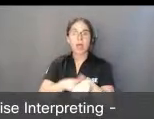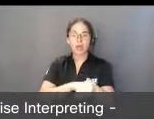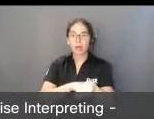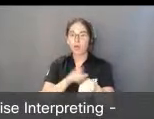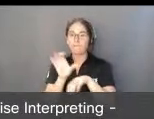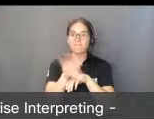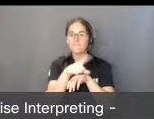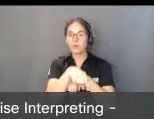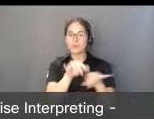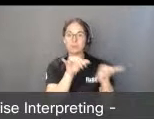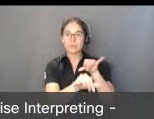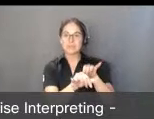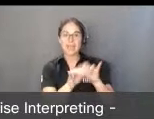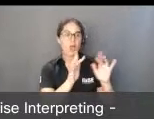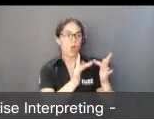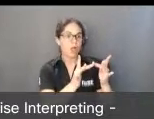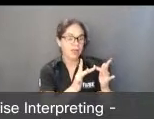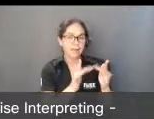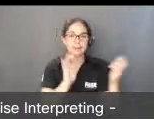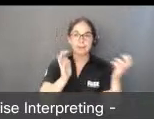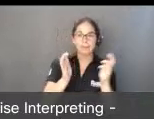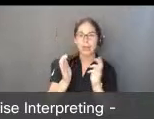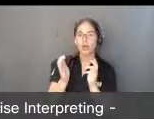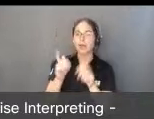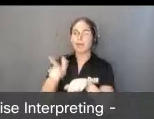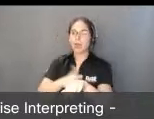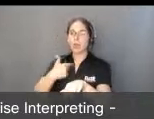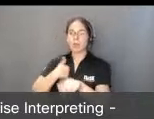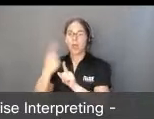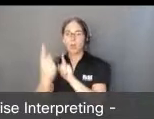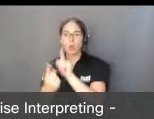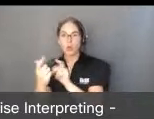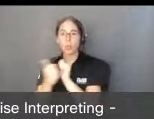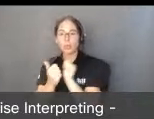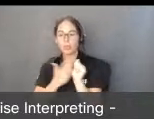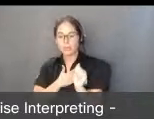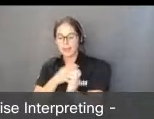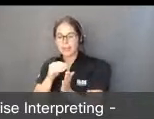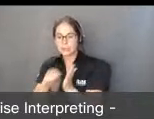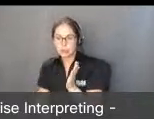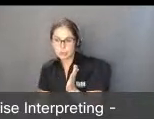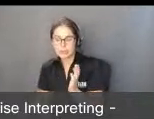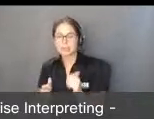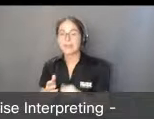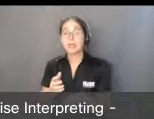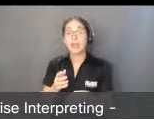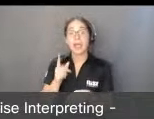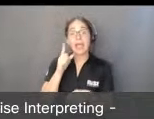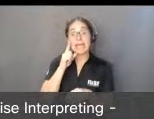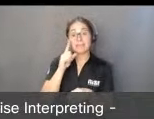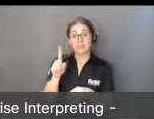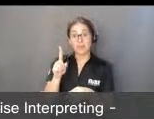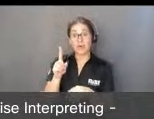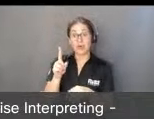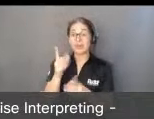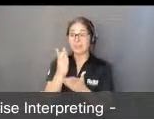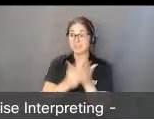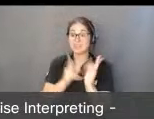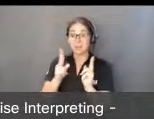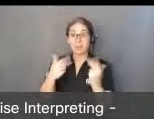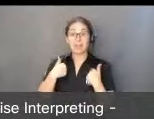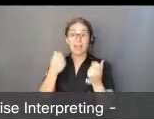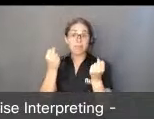versus working with them one-on-one versus, and for those that have multiple students as we do, trying to manage all of them.